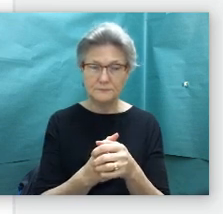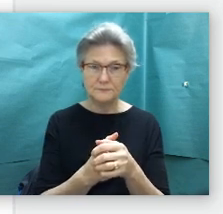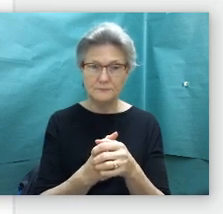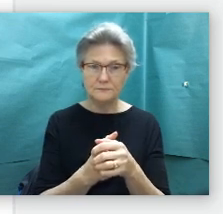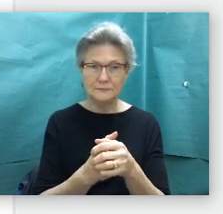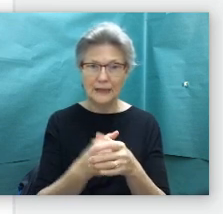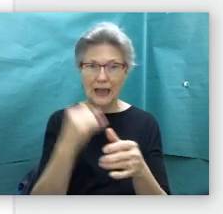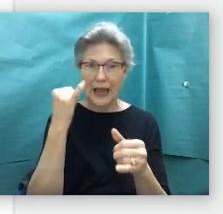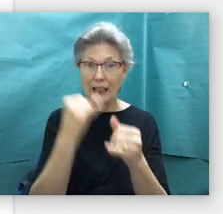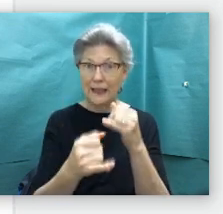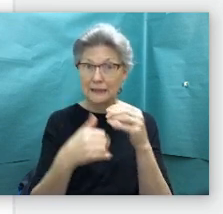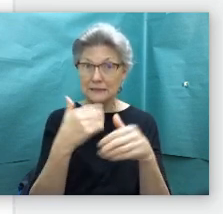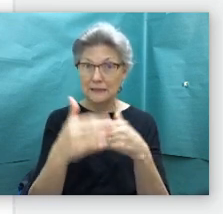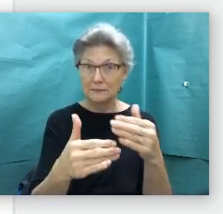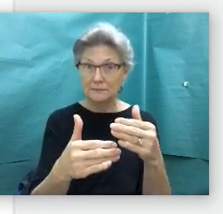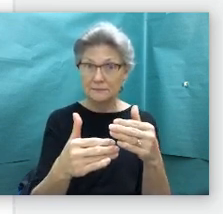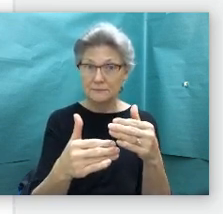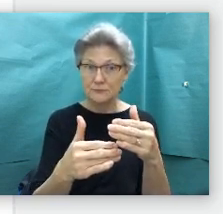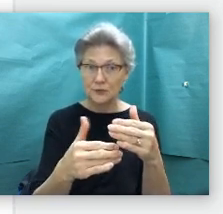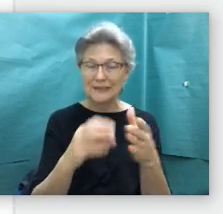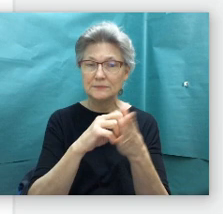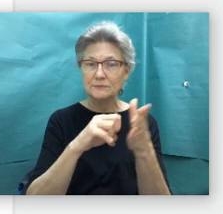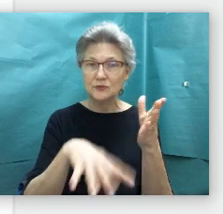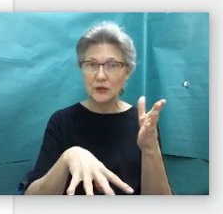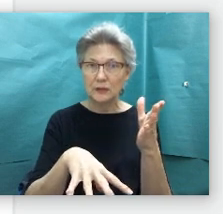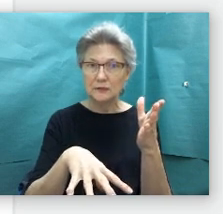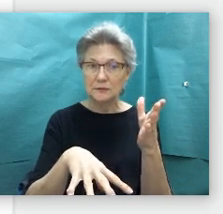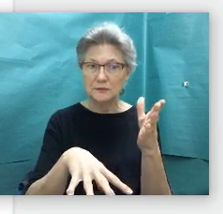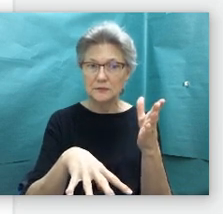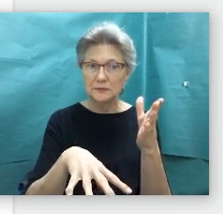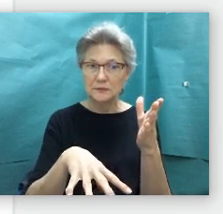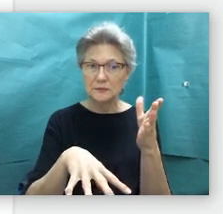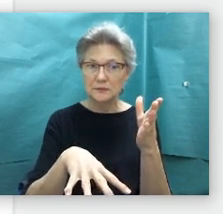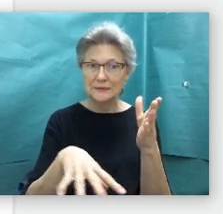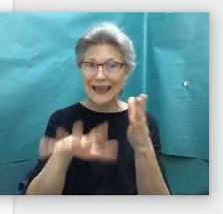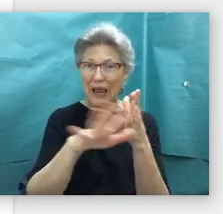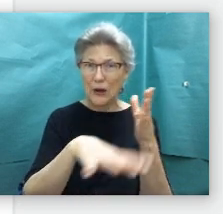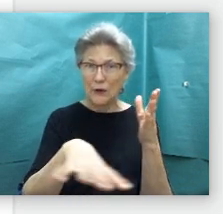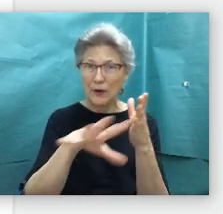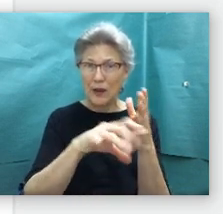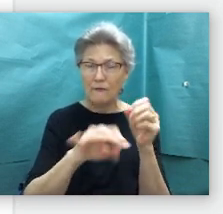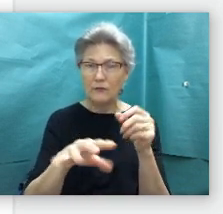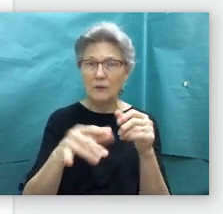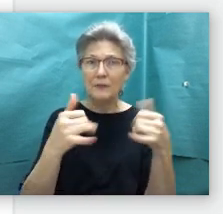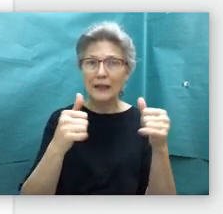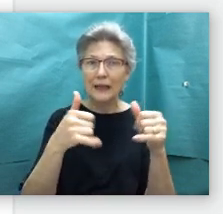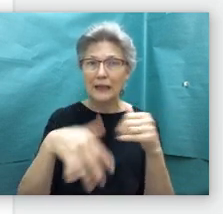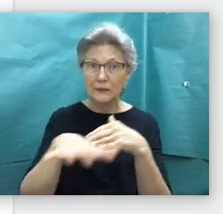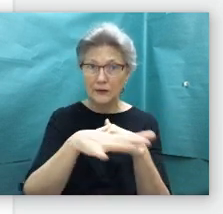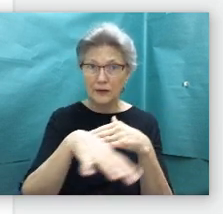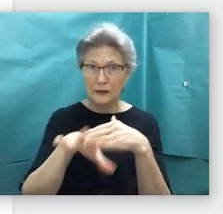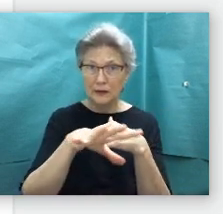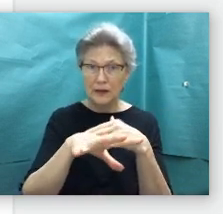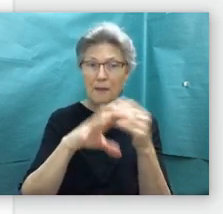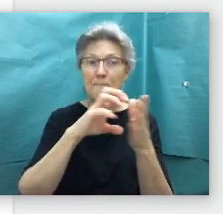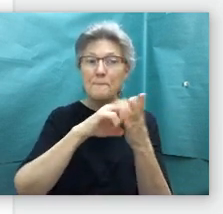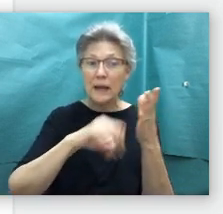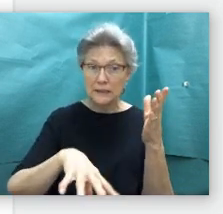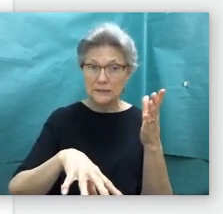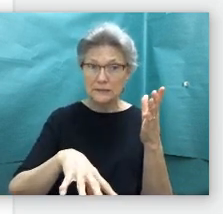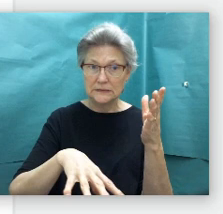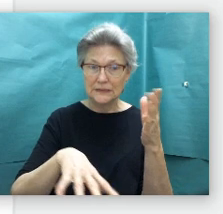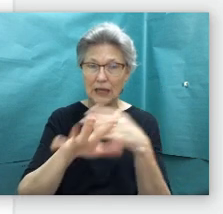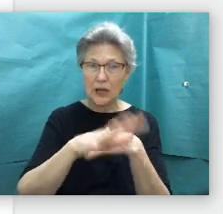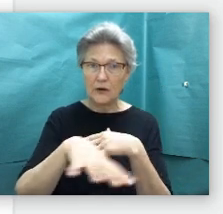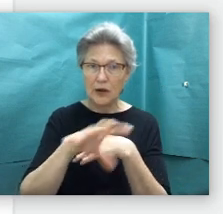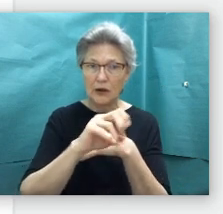Our last step was we are going to subtract the area of the playground minus